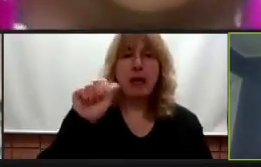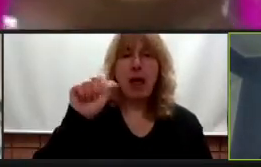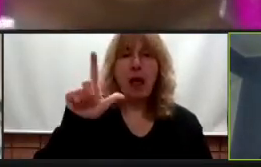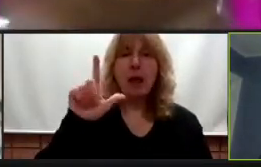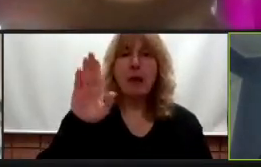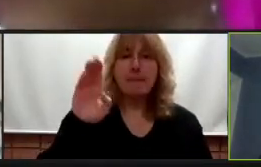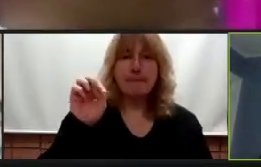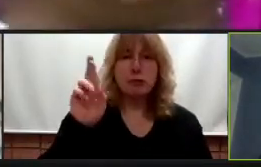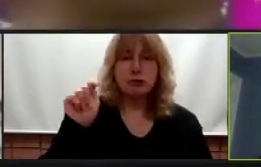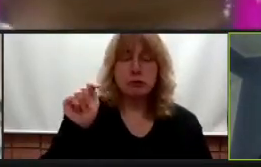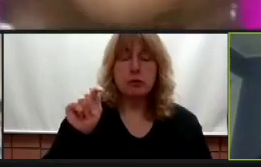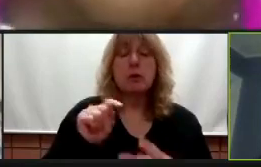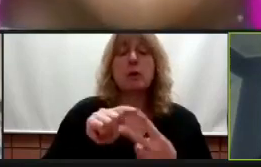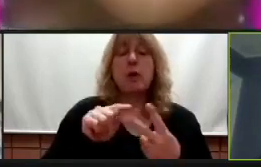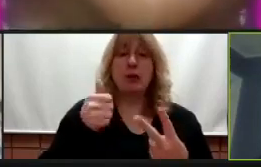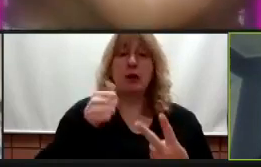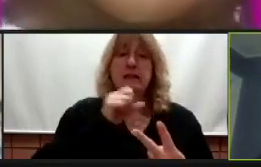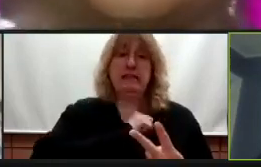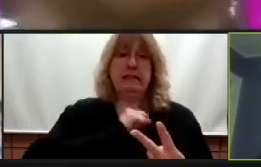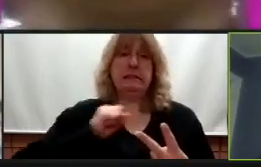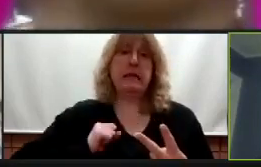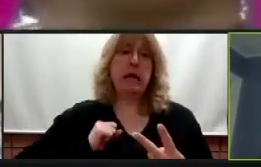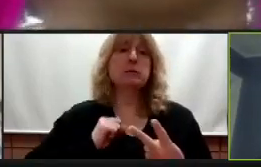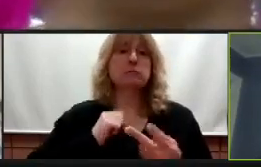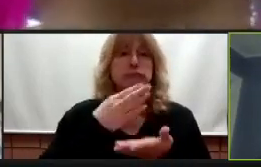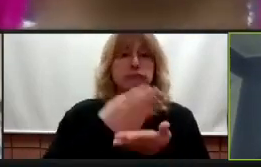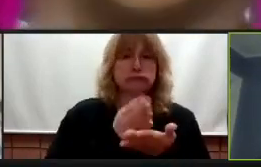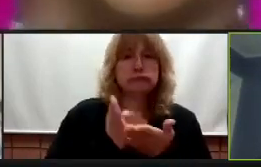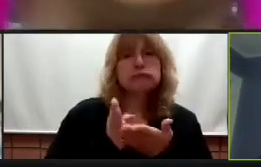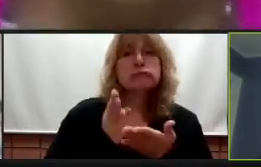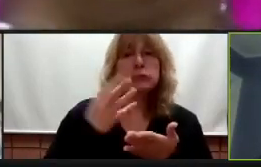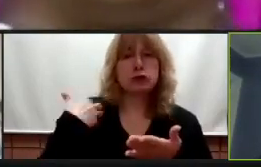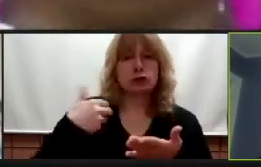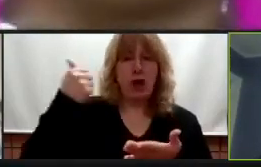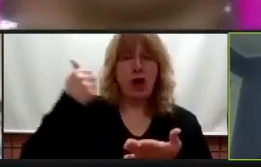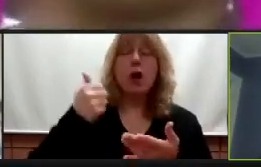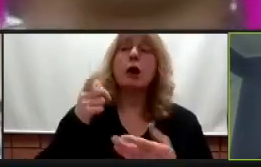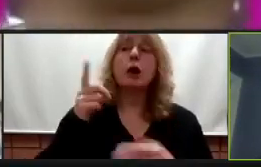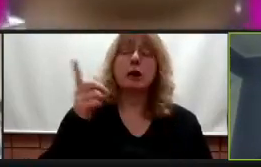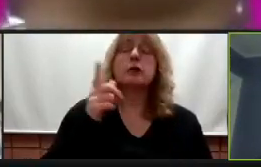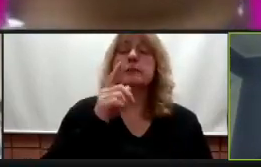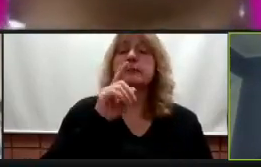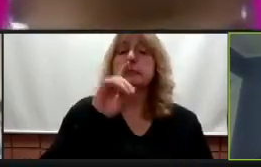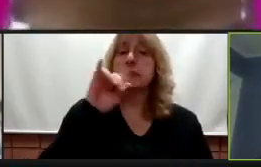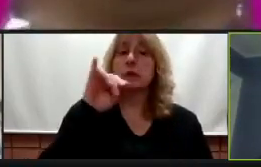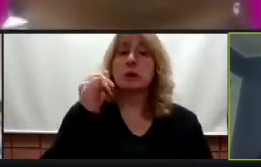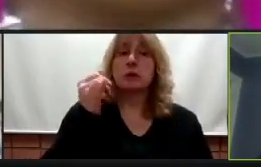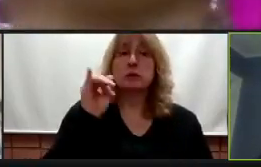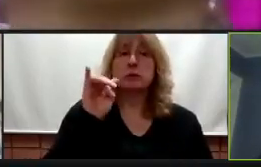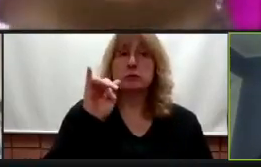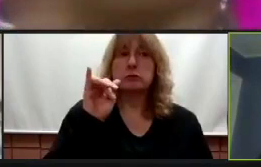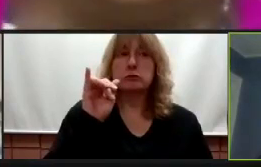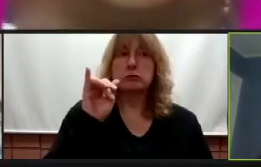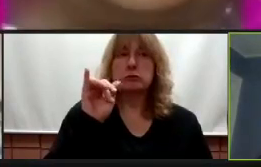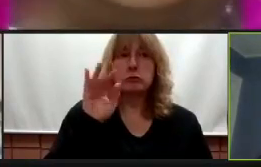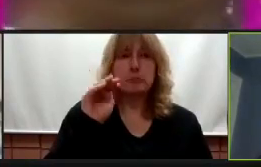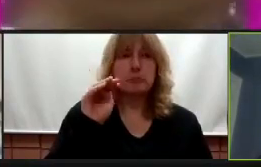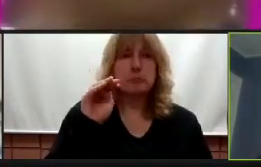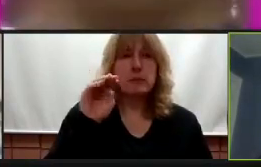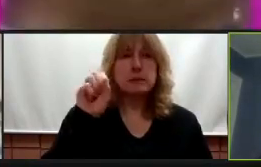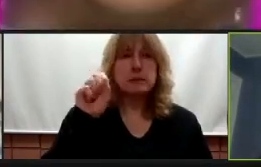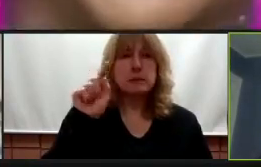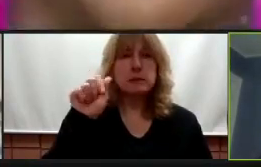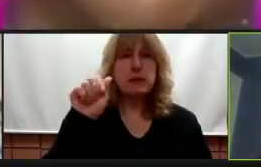Chairperson is Jim Stamos. Now, if you reside in either of those districts, you definitely need